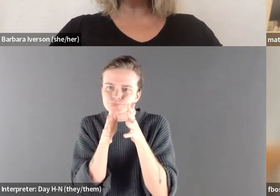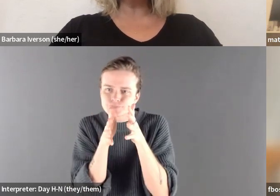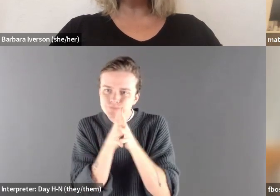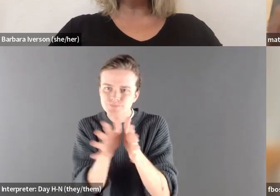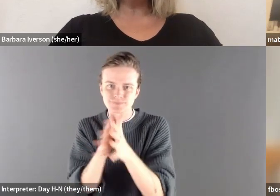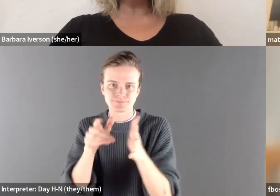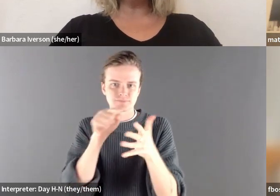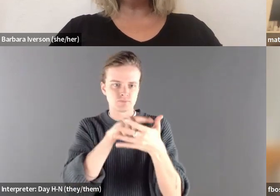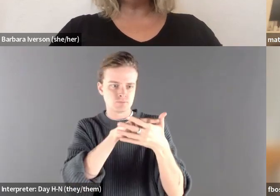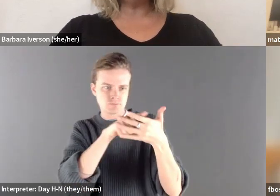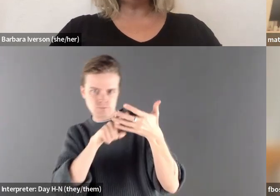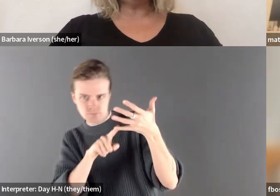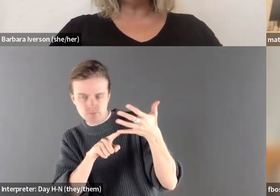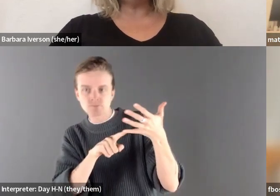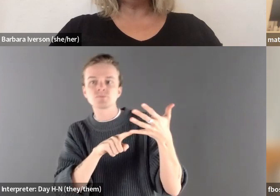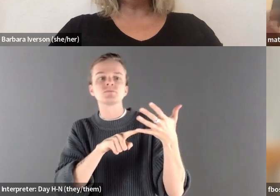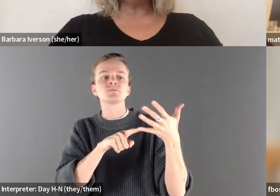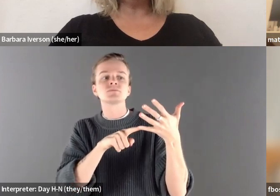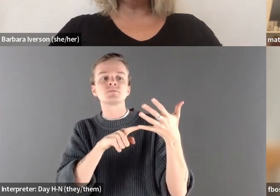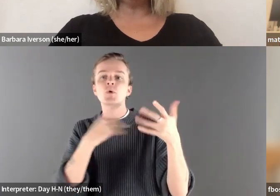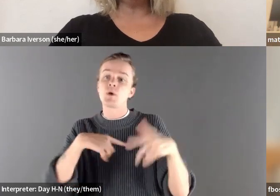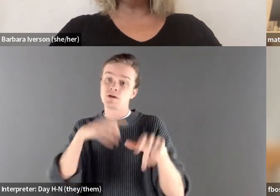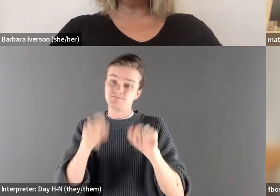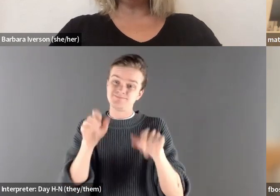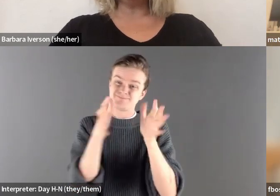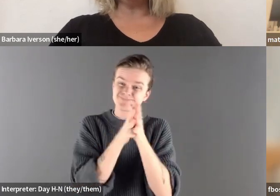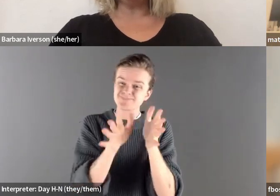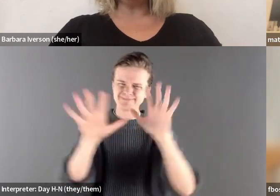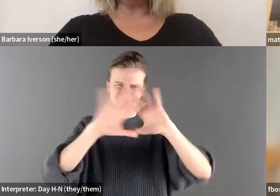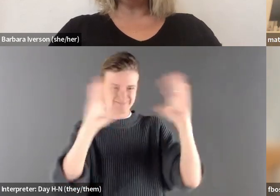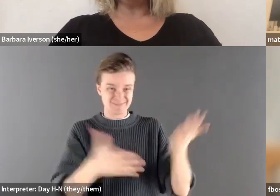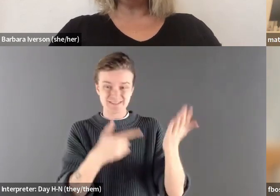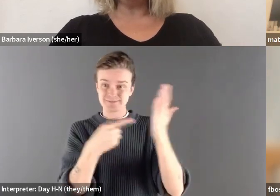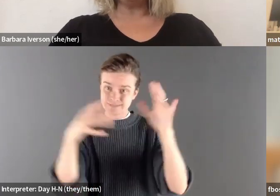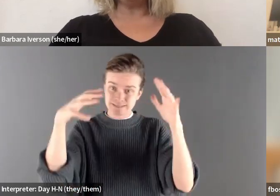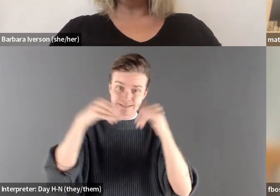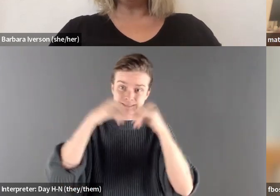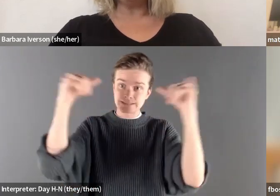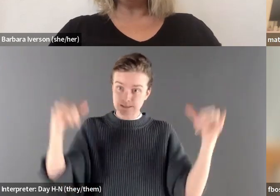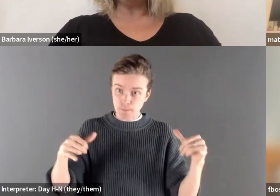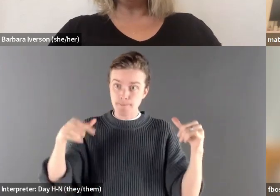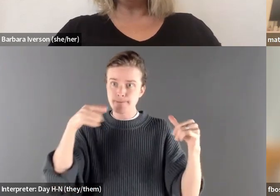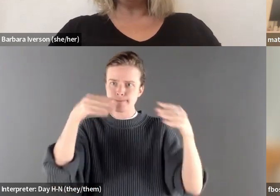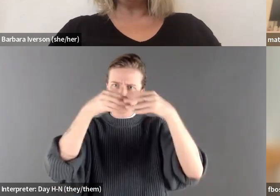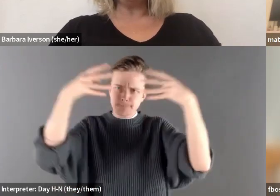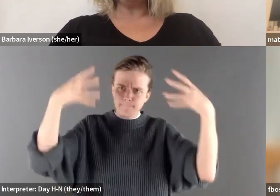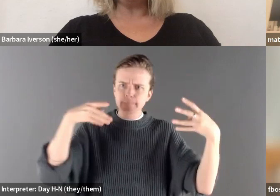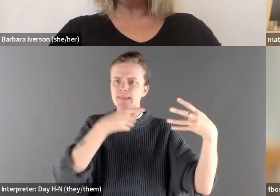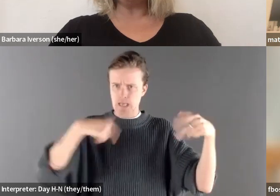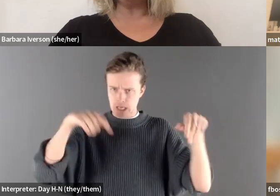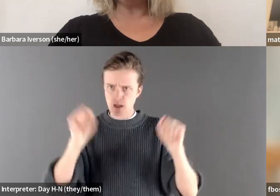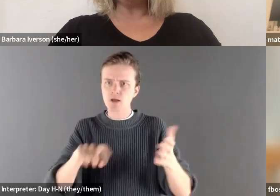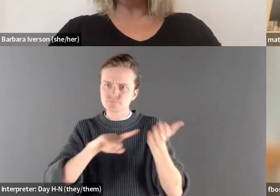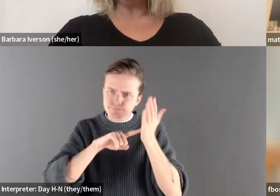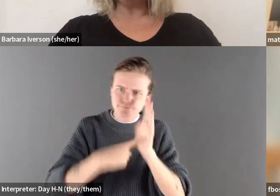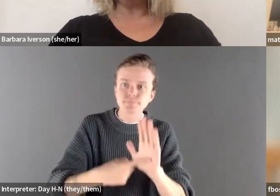system as purely a technical system, but as a socio-technical system instead. The other thing that we can do, which is partly what we're trying to do with